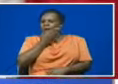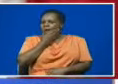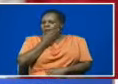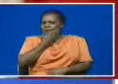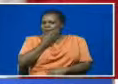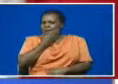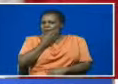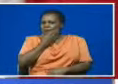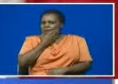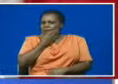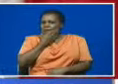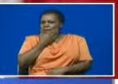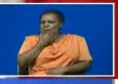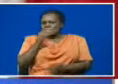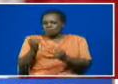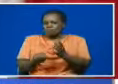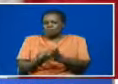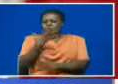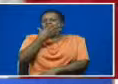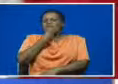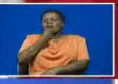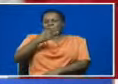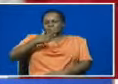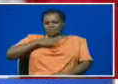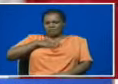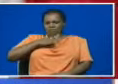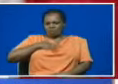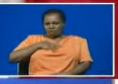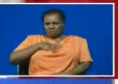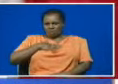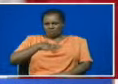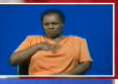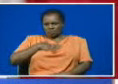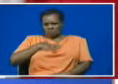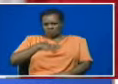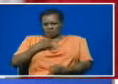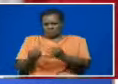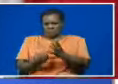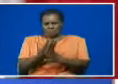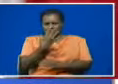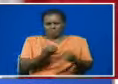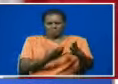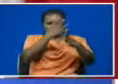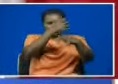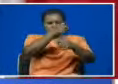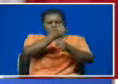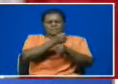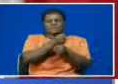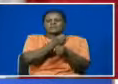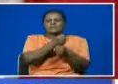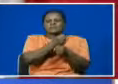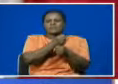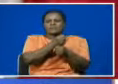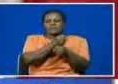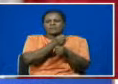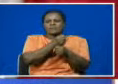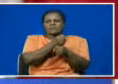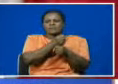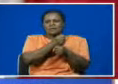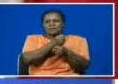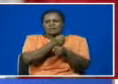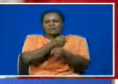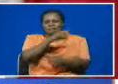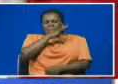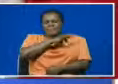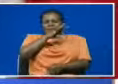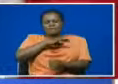an instruction from our founding fathers for each generation to hold in trust the bounties of our